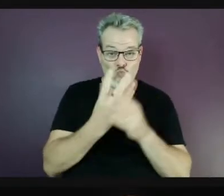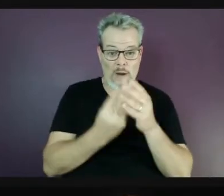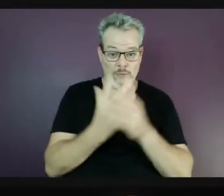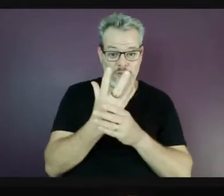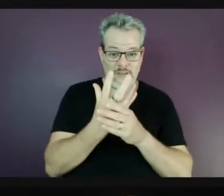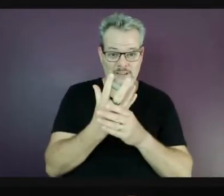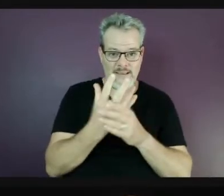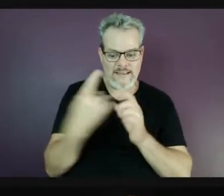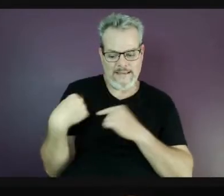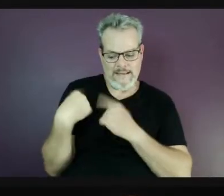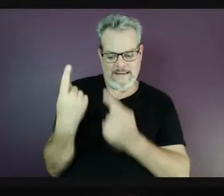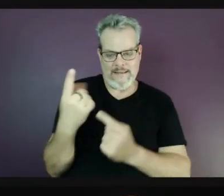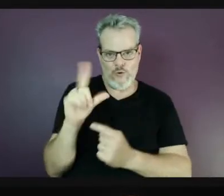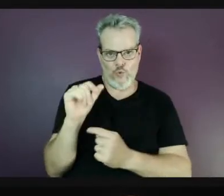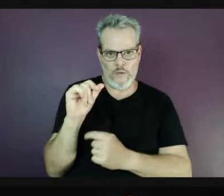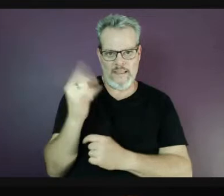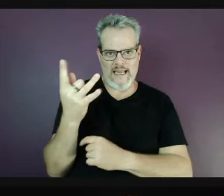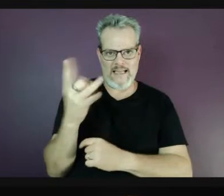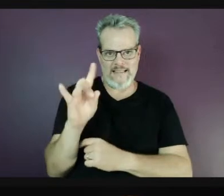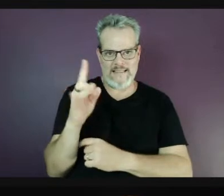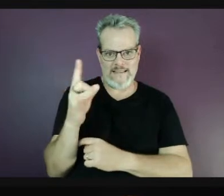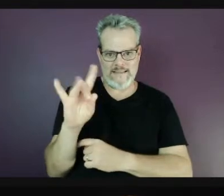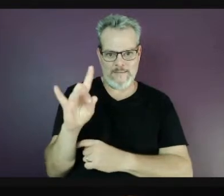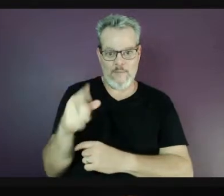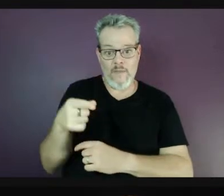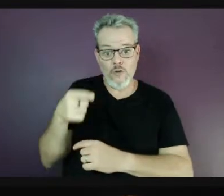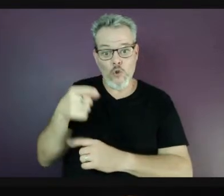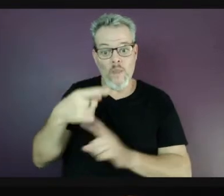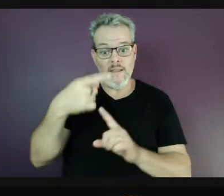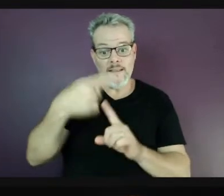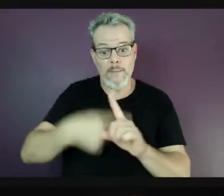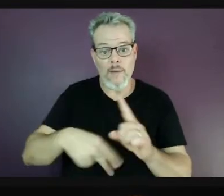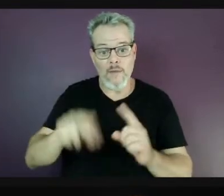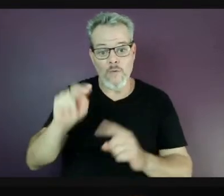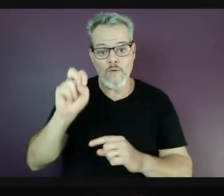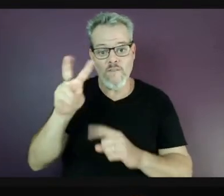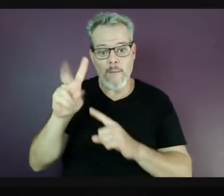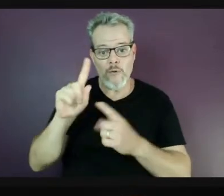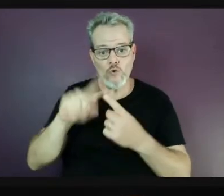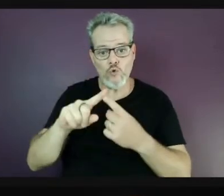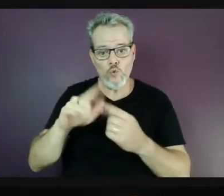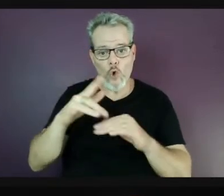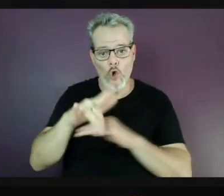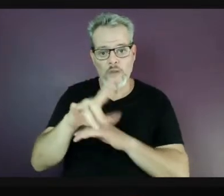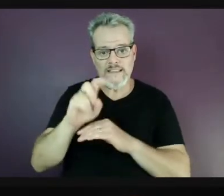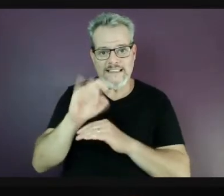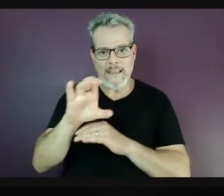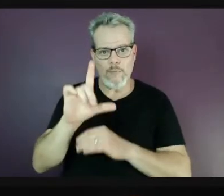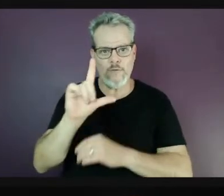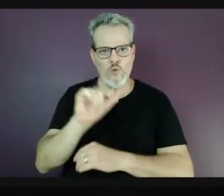since 2018. So this is the month of November to early December of 2020.